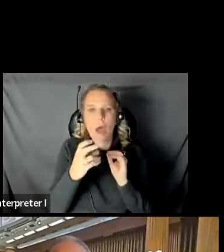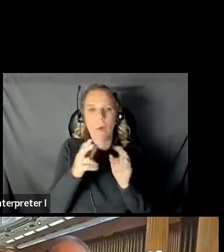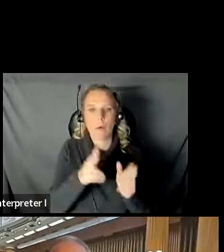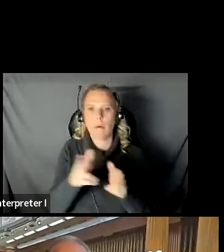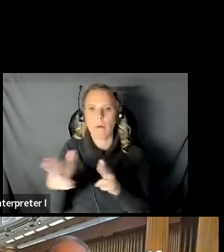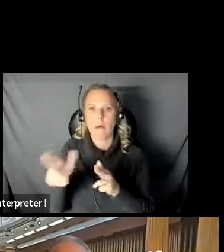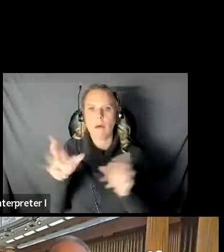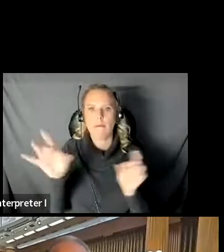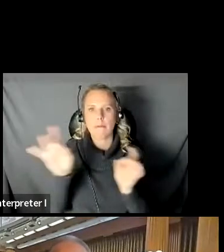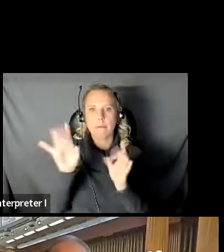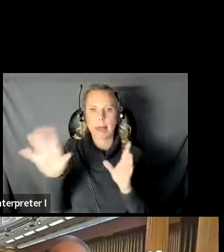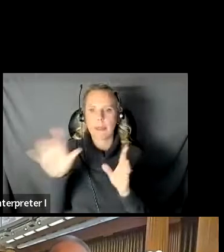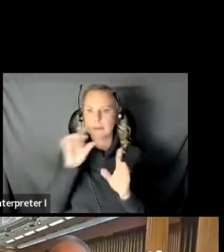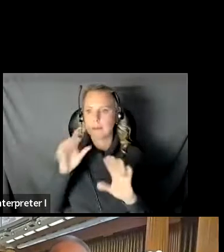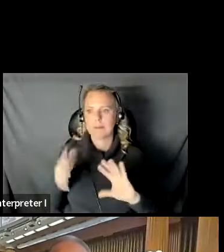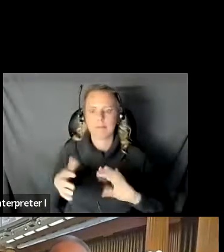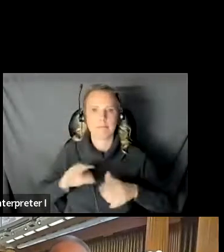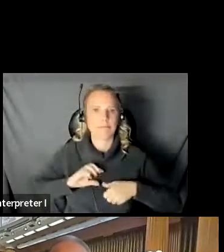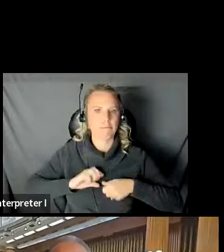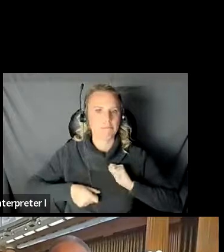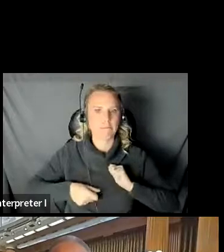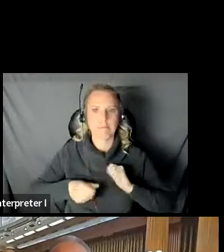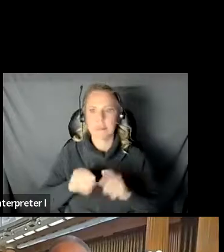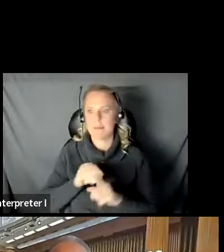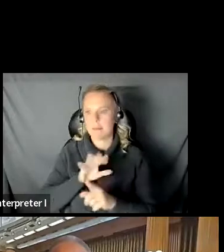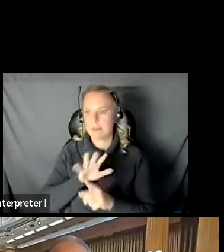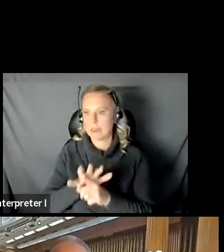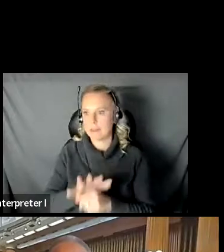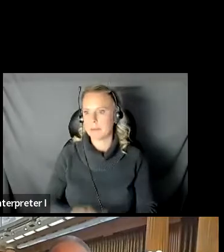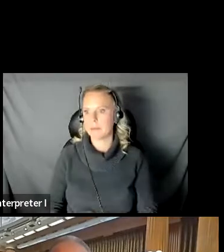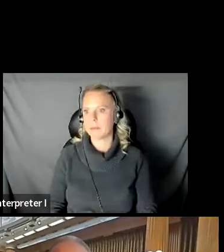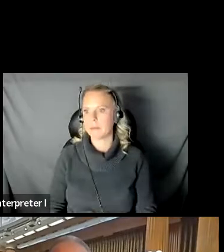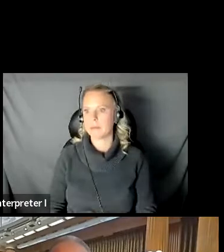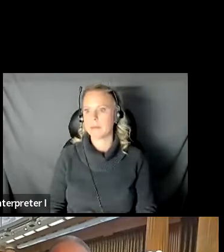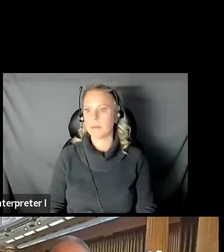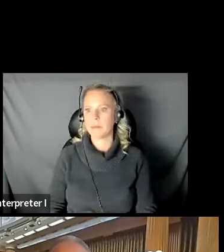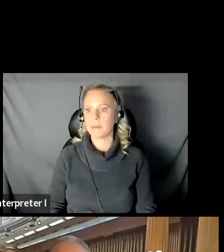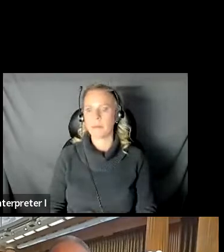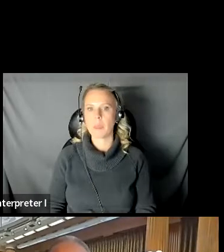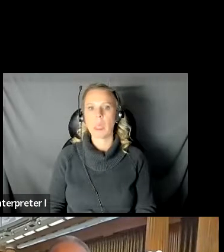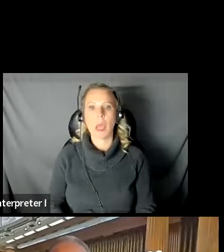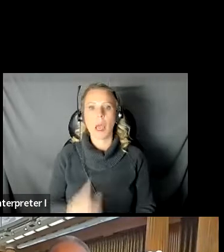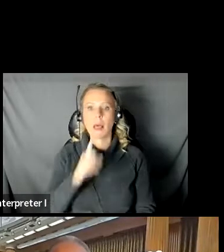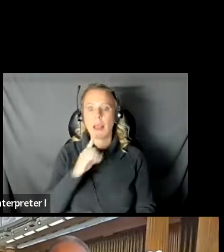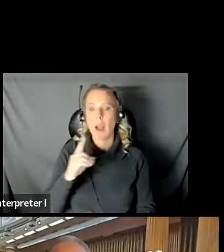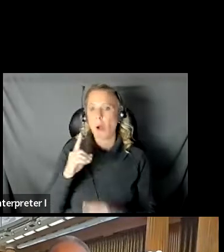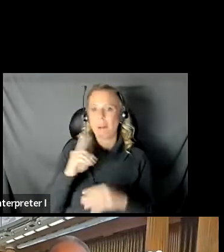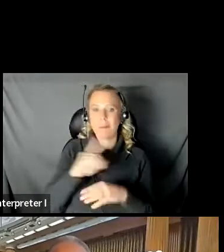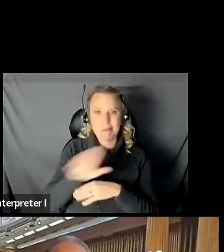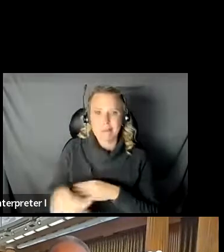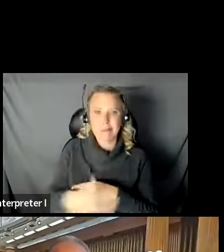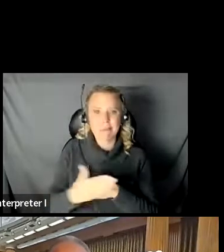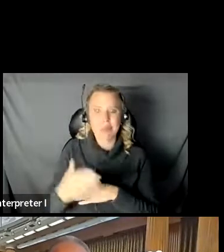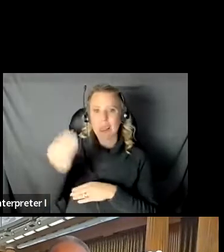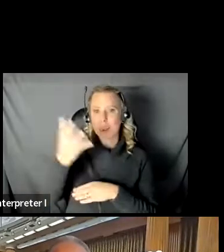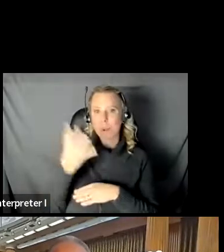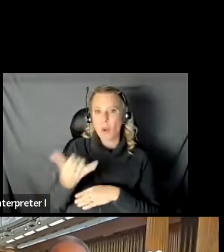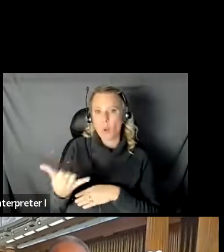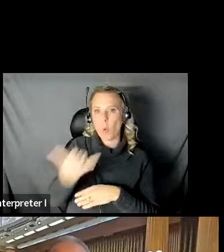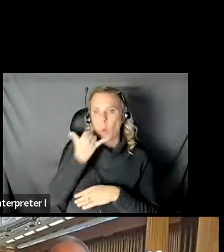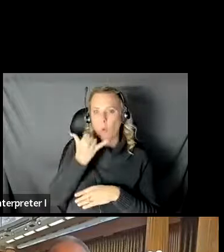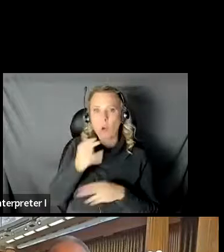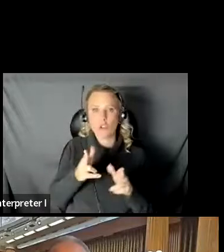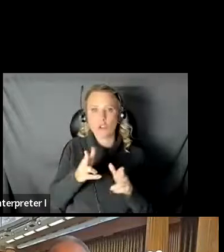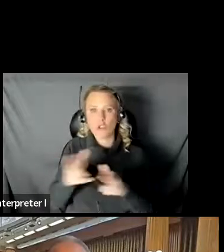a devastating effect on our communities. I've gotten those late night calls letting me know about a shooting in the ward. I've been to the scene